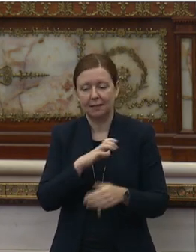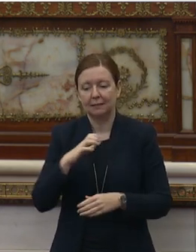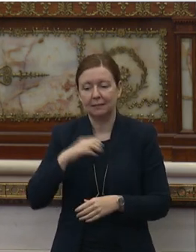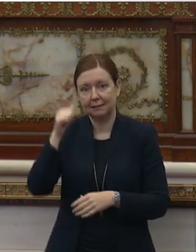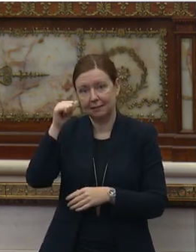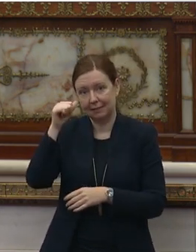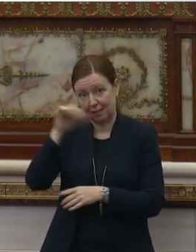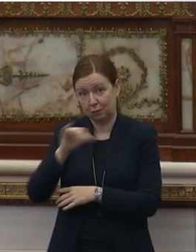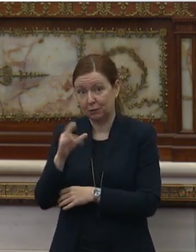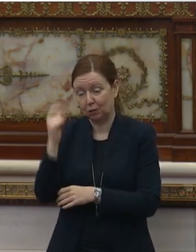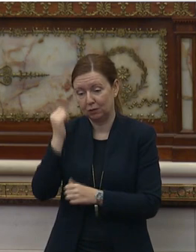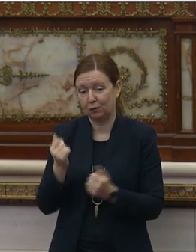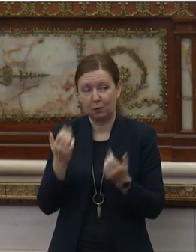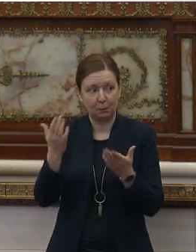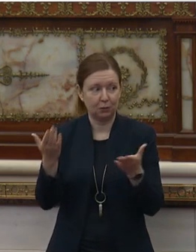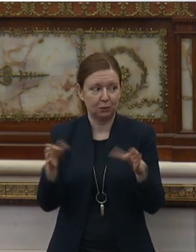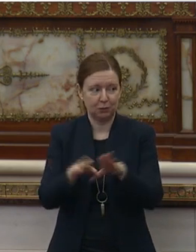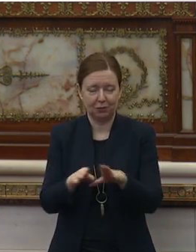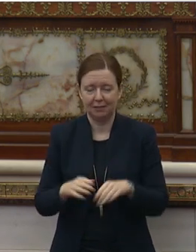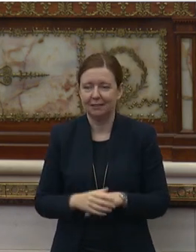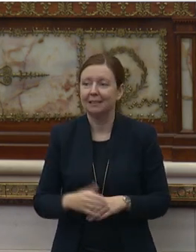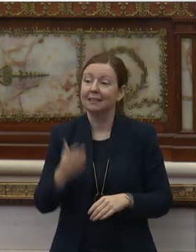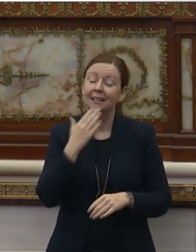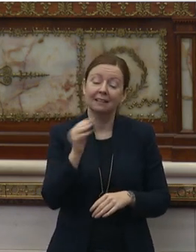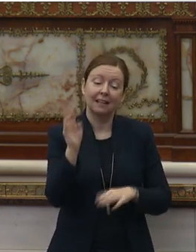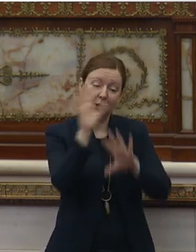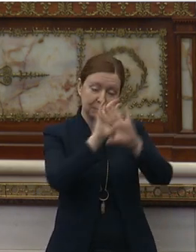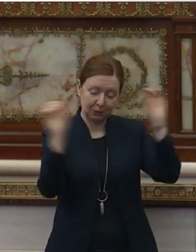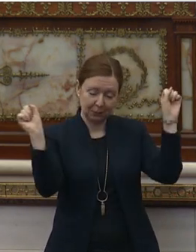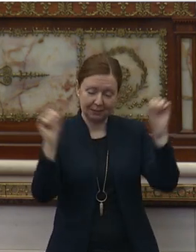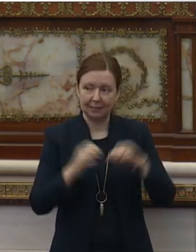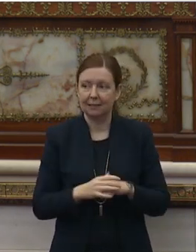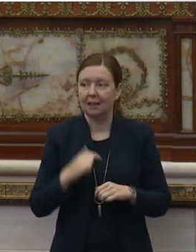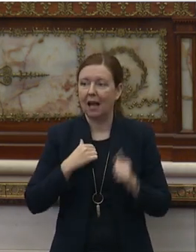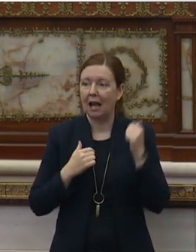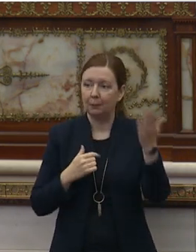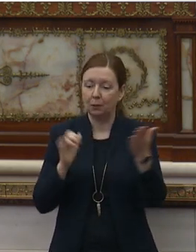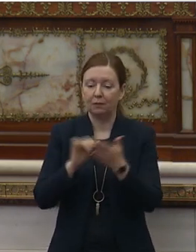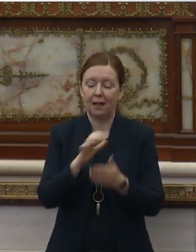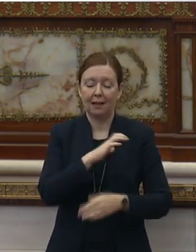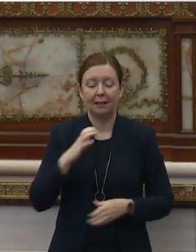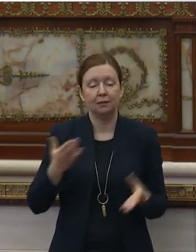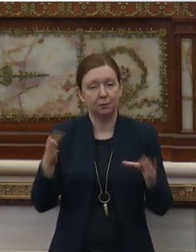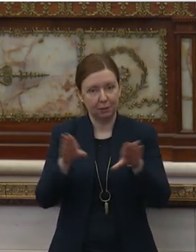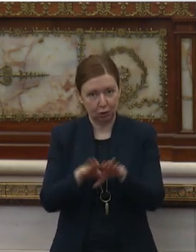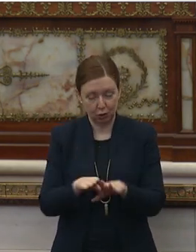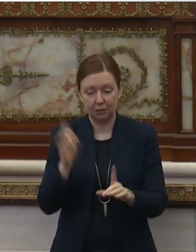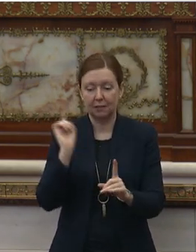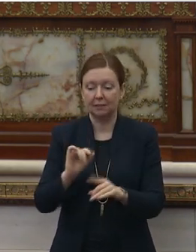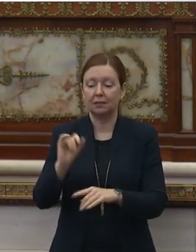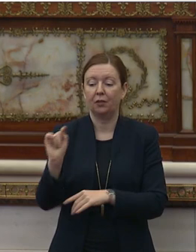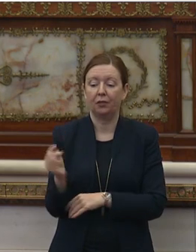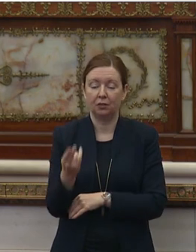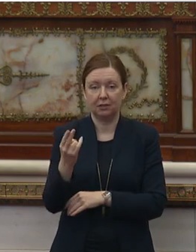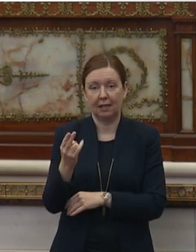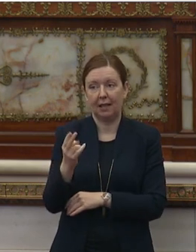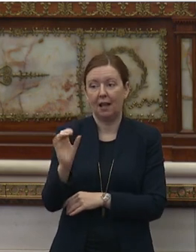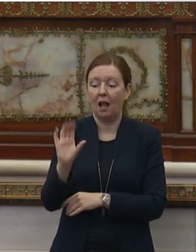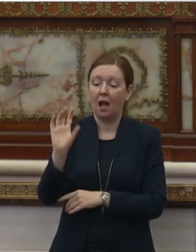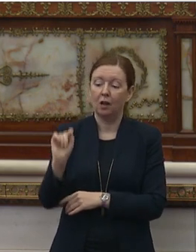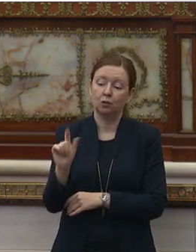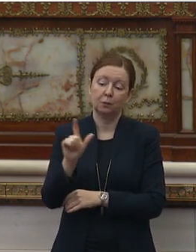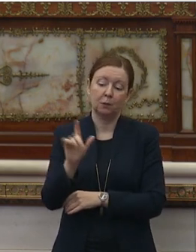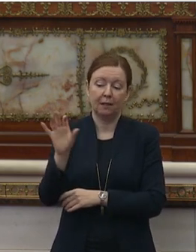Councilman Jones for a motion to adjourn. Thank you, Mr. President. I move that council stand adjourned until Thursday,